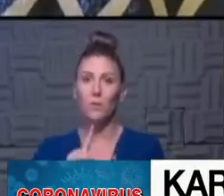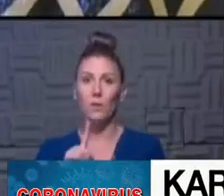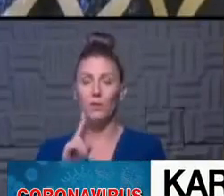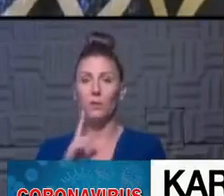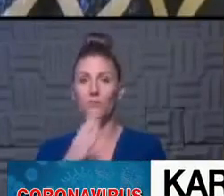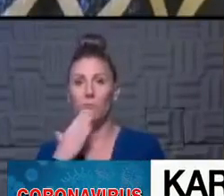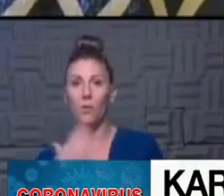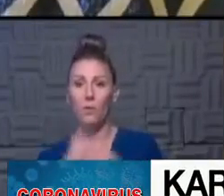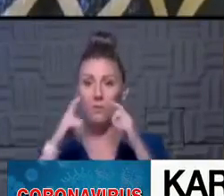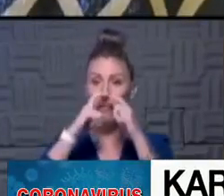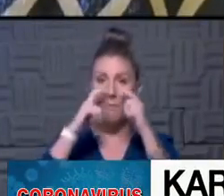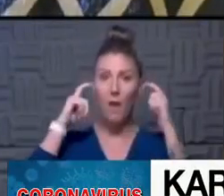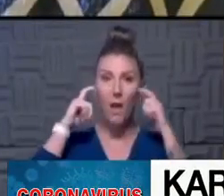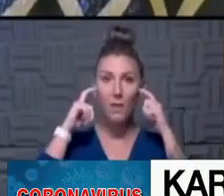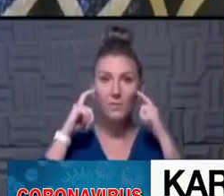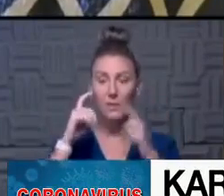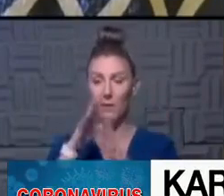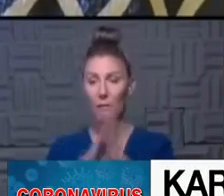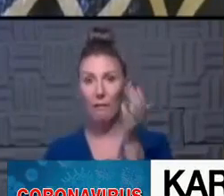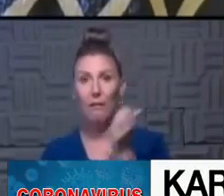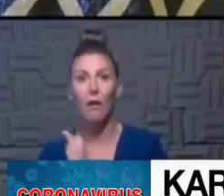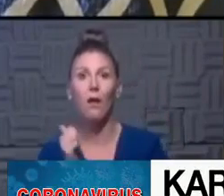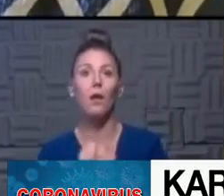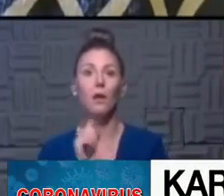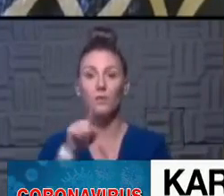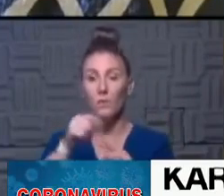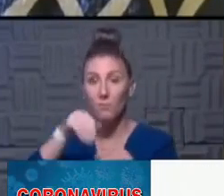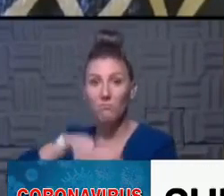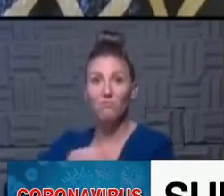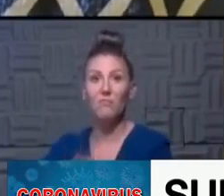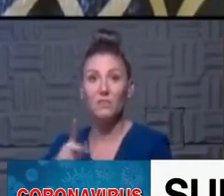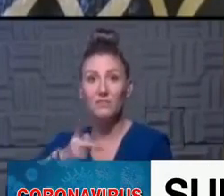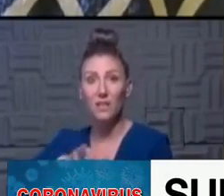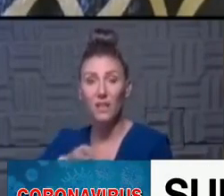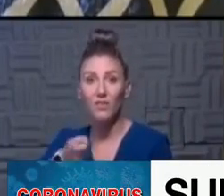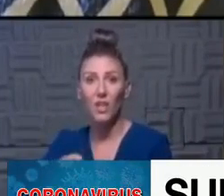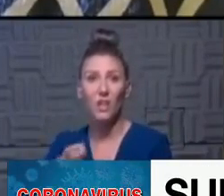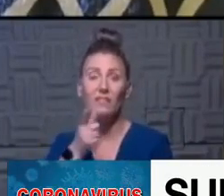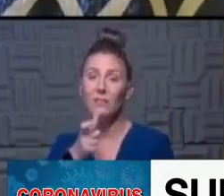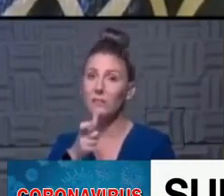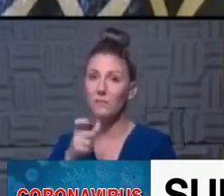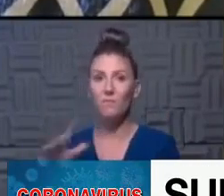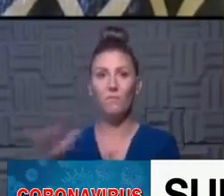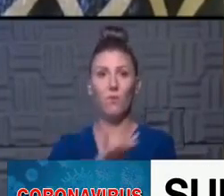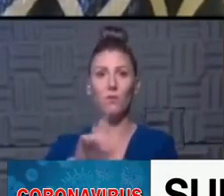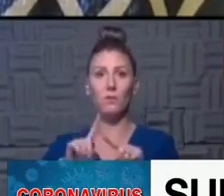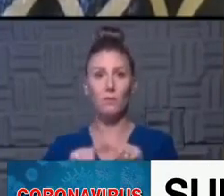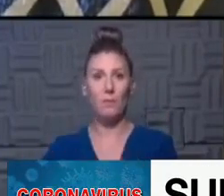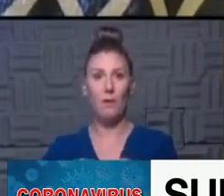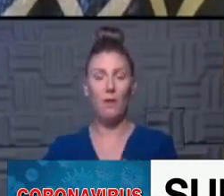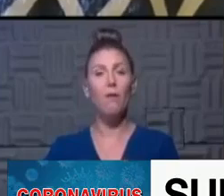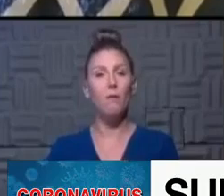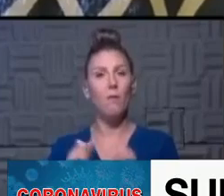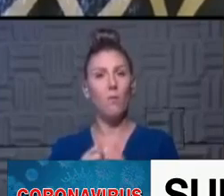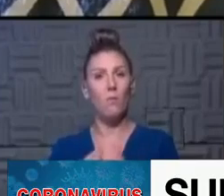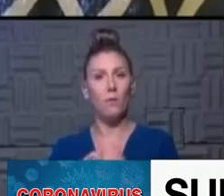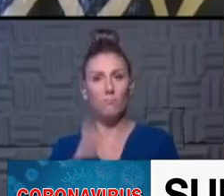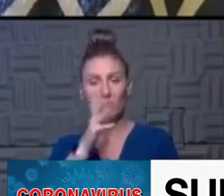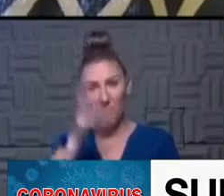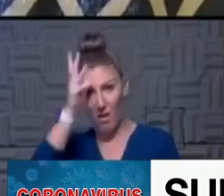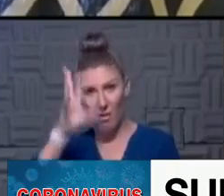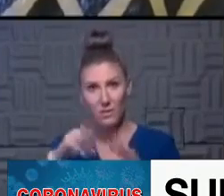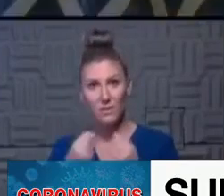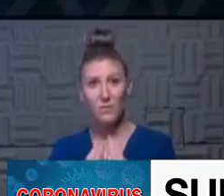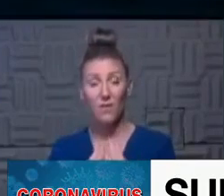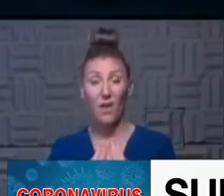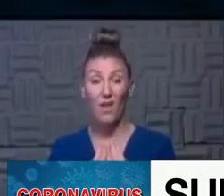masking and gloves when we went in to take care of him. He's completely dependent on us. And the fact that he